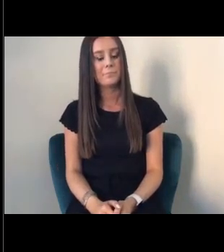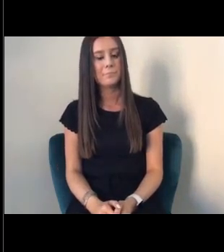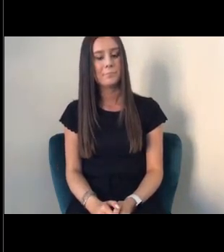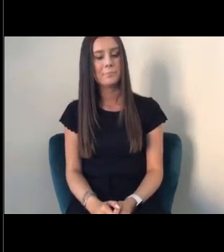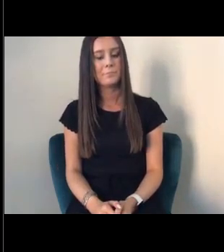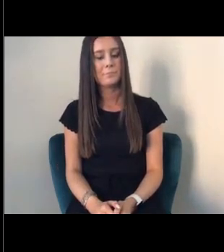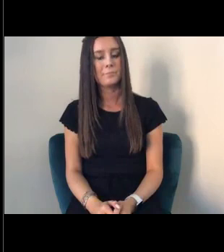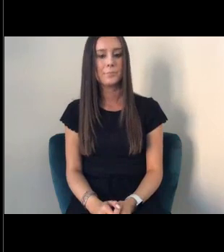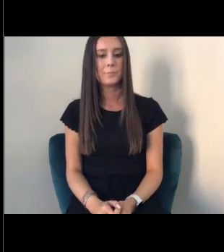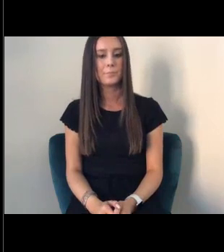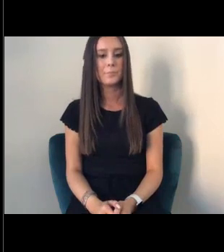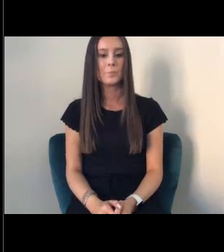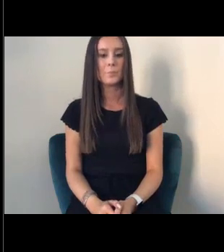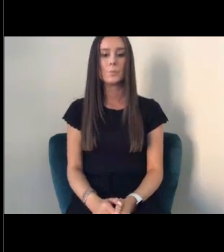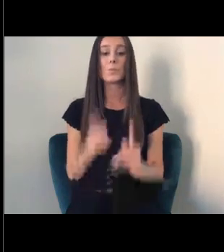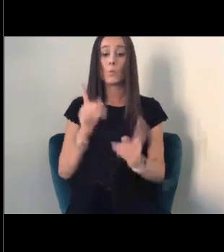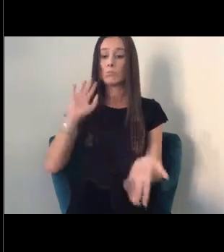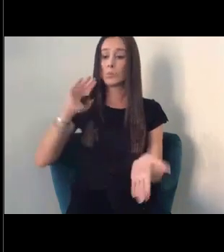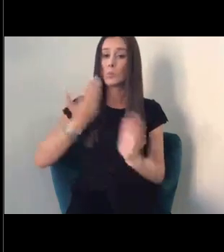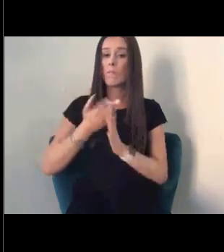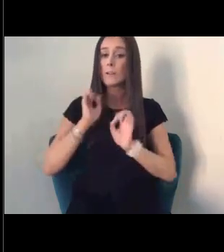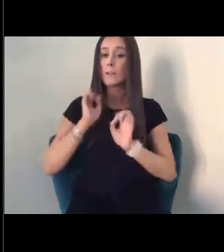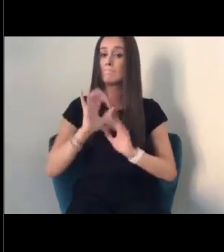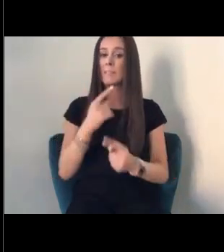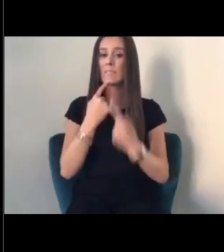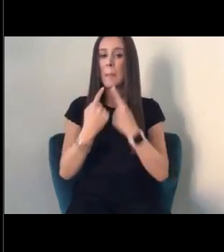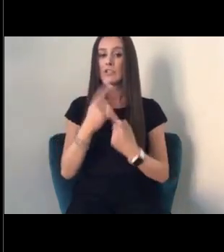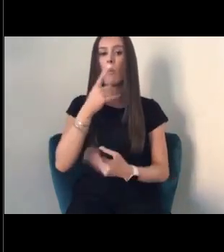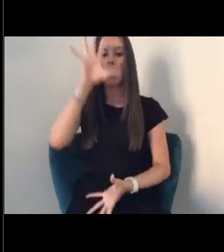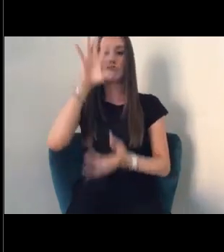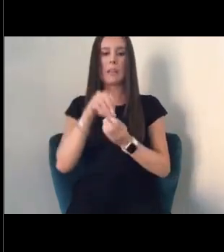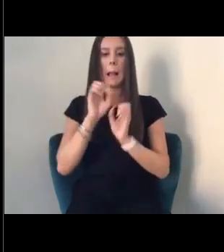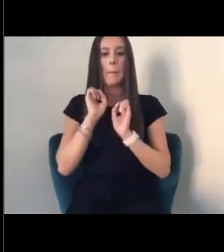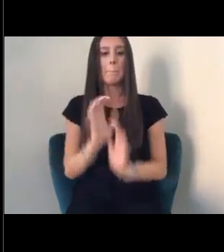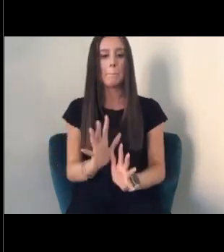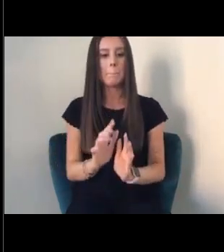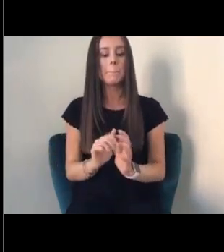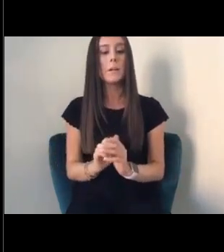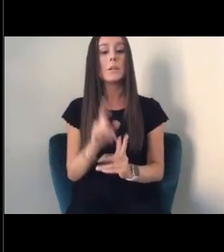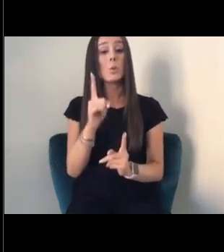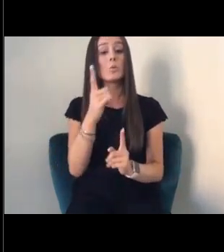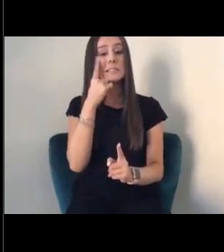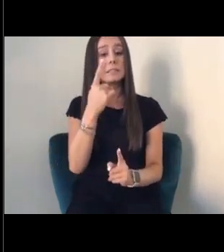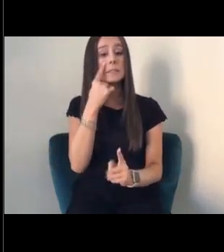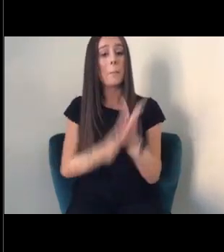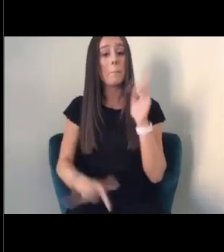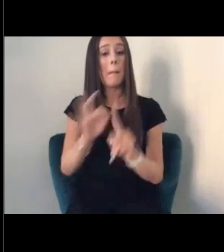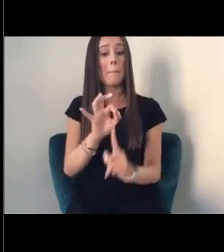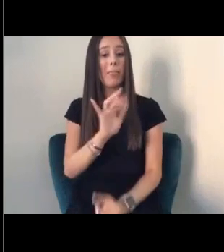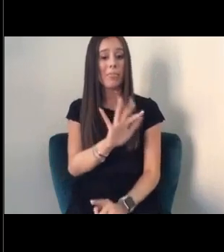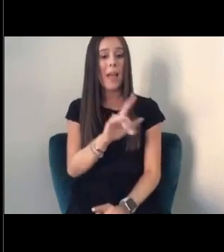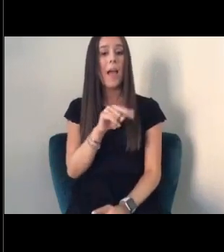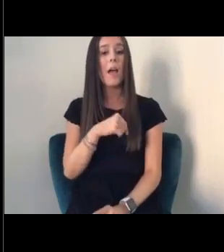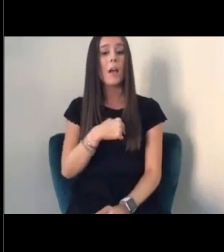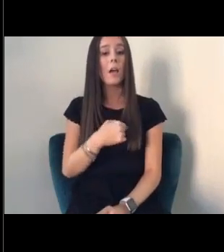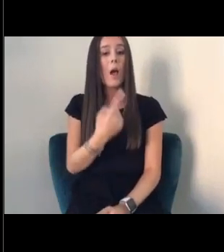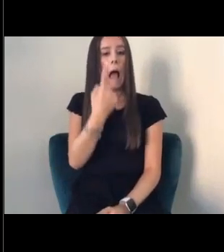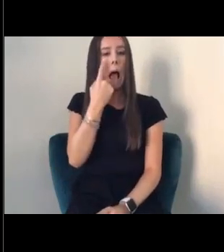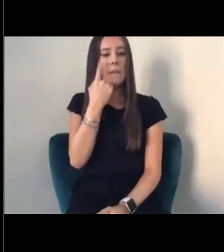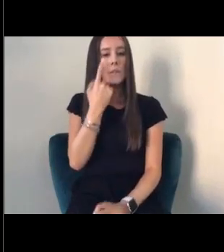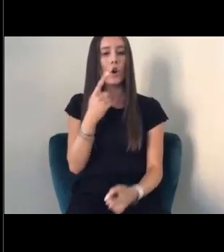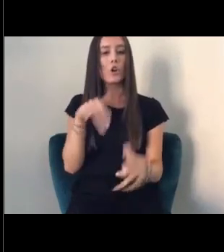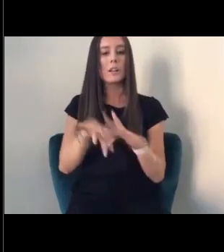So just to recap on those refinements that we've covered, the map on screen is also on pages 26